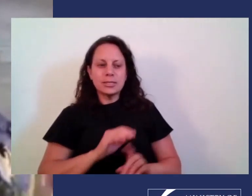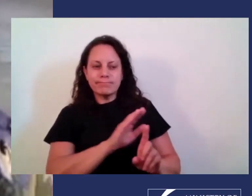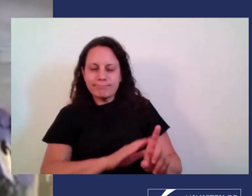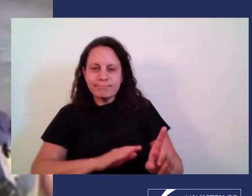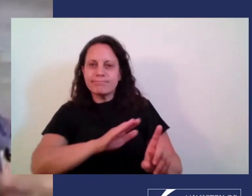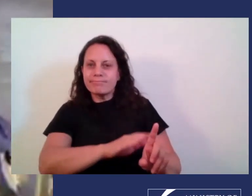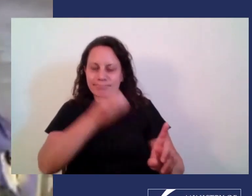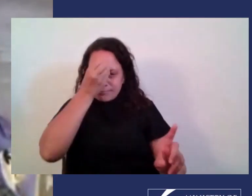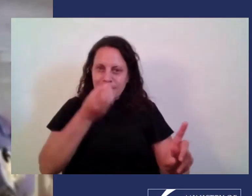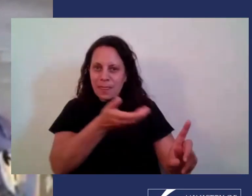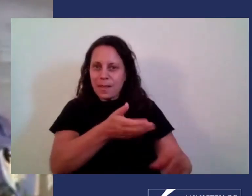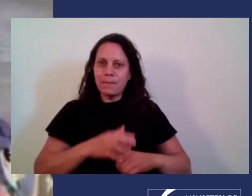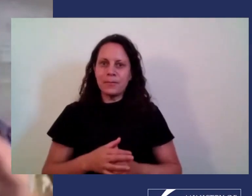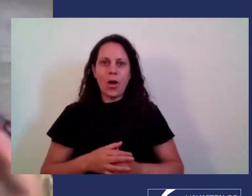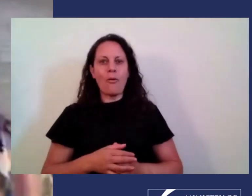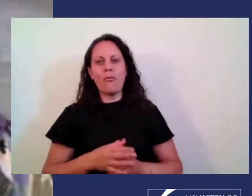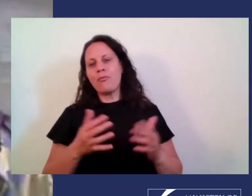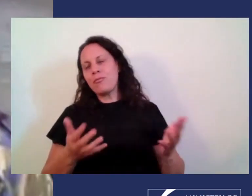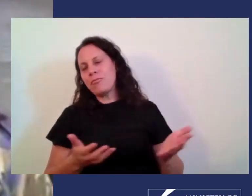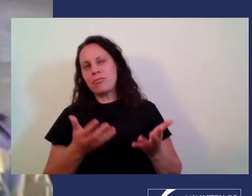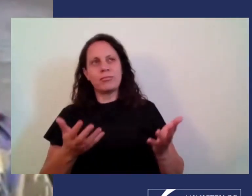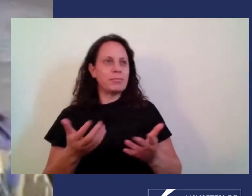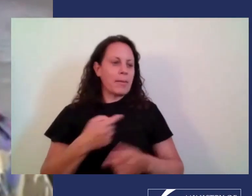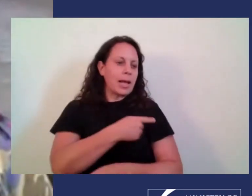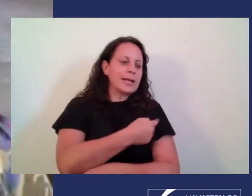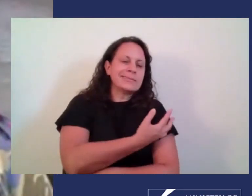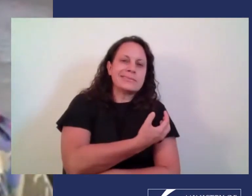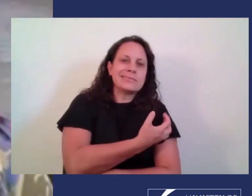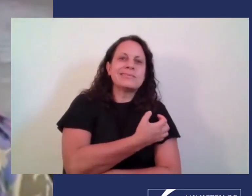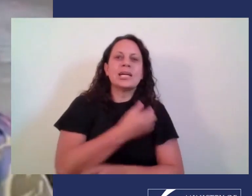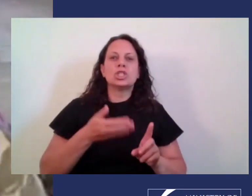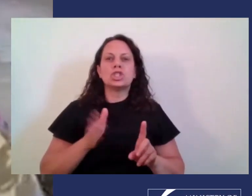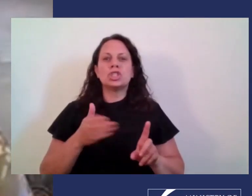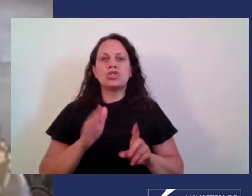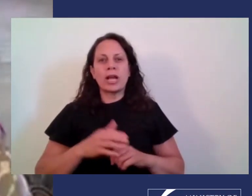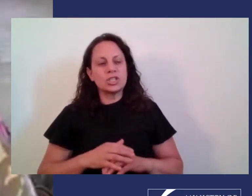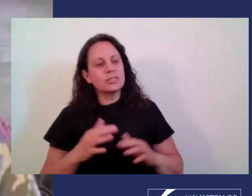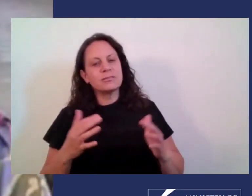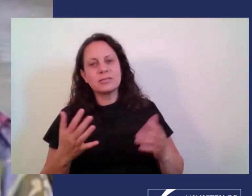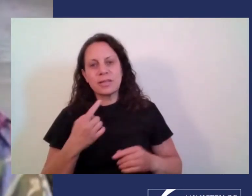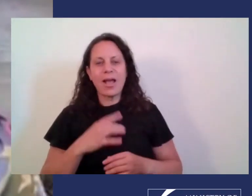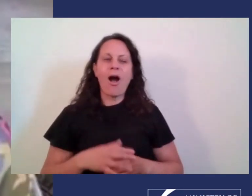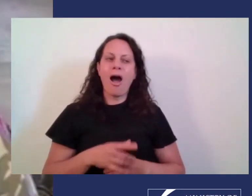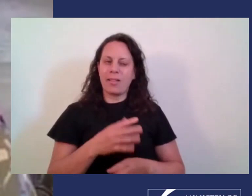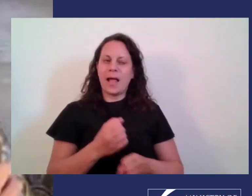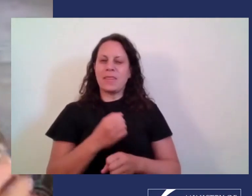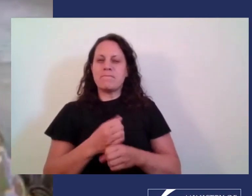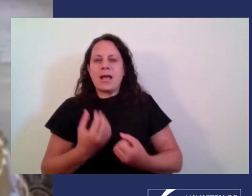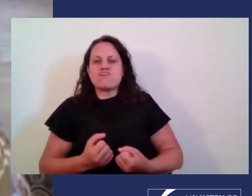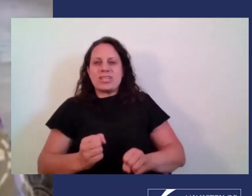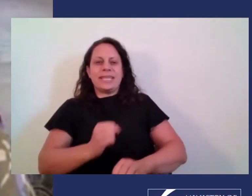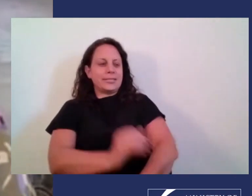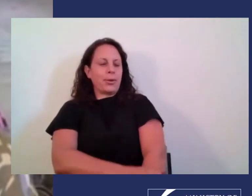into cartoons or Transformers or whatever, you can draw on the things that they know well and say, hey, it's creating that protective shield,